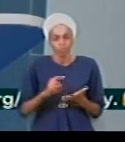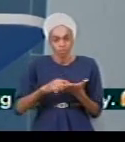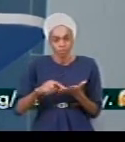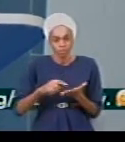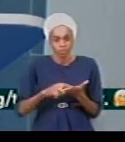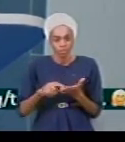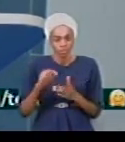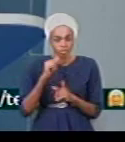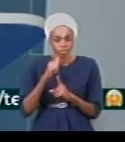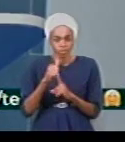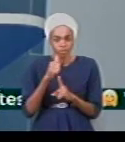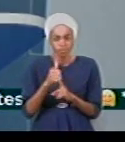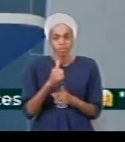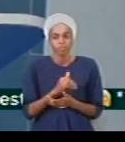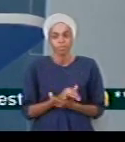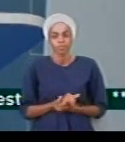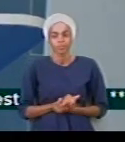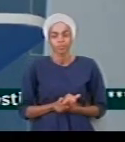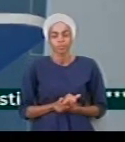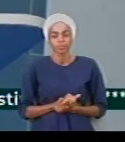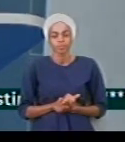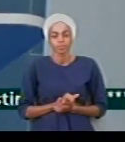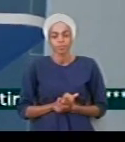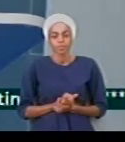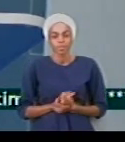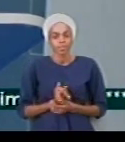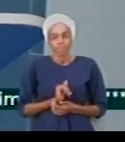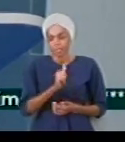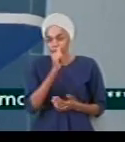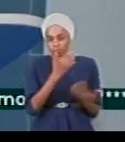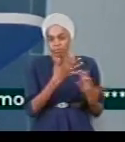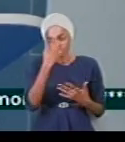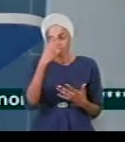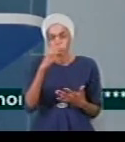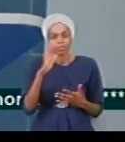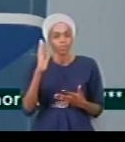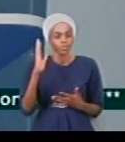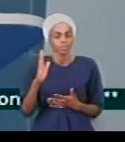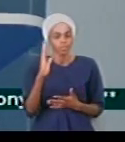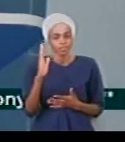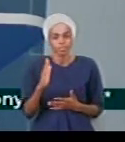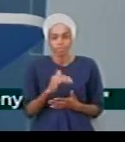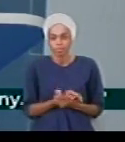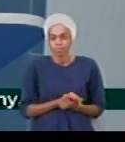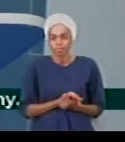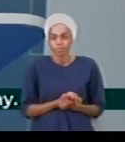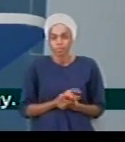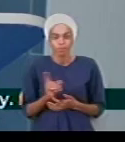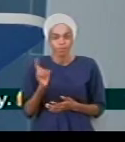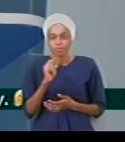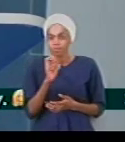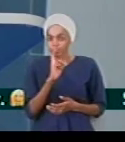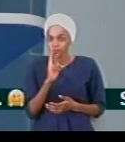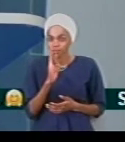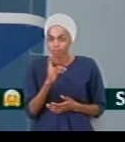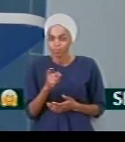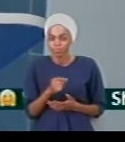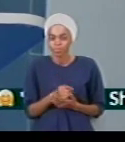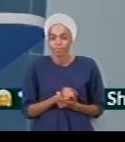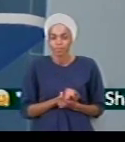you? Where are you? Where are you? Shout of joy everywhere.